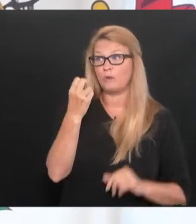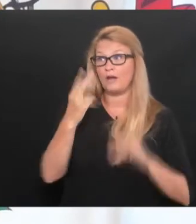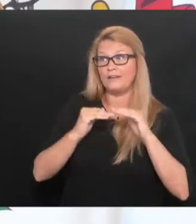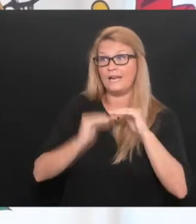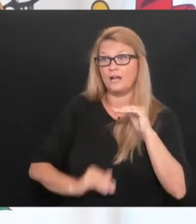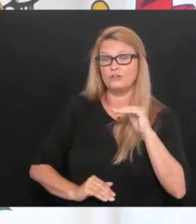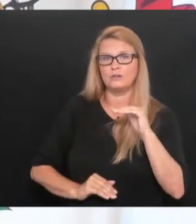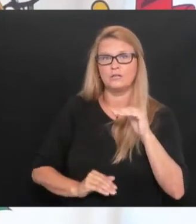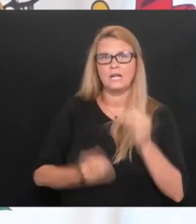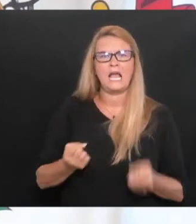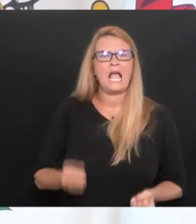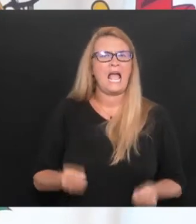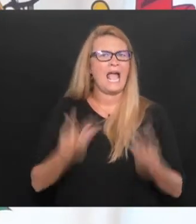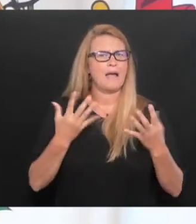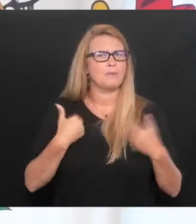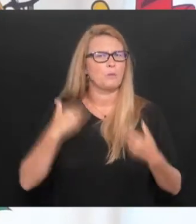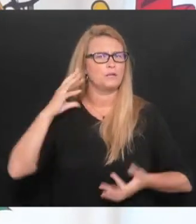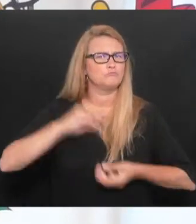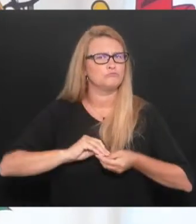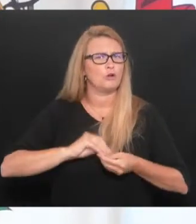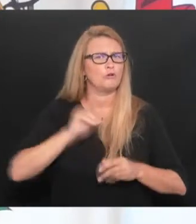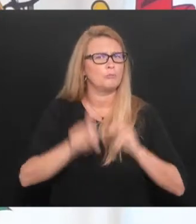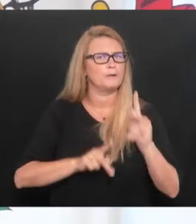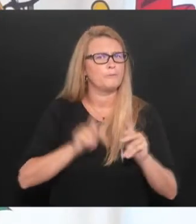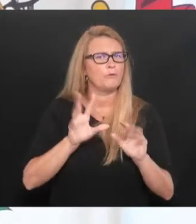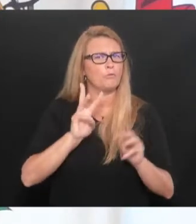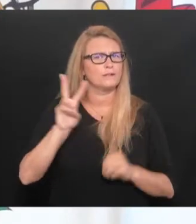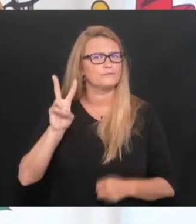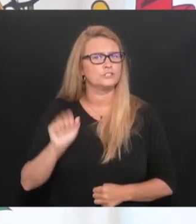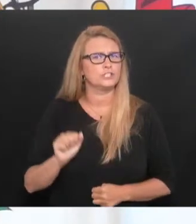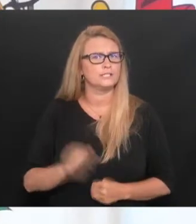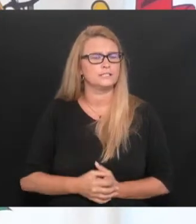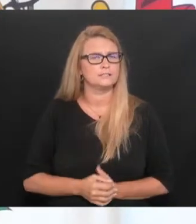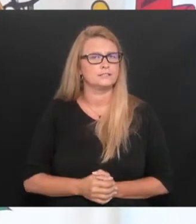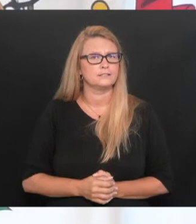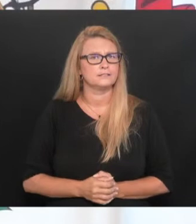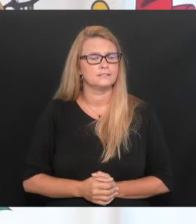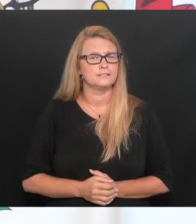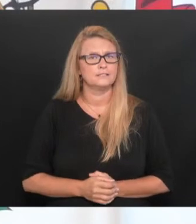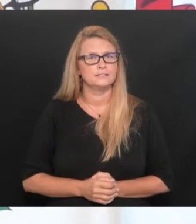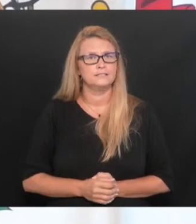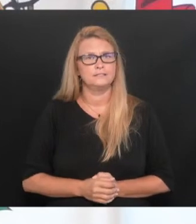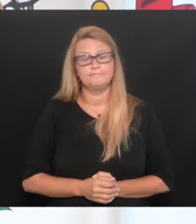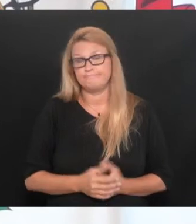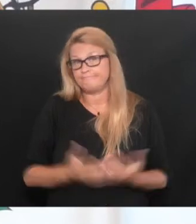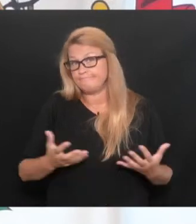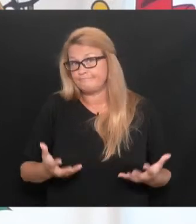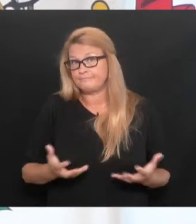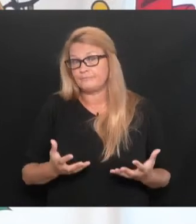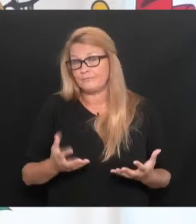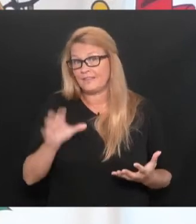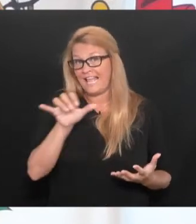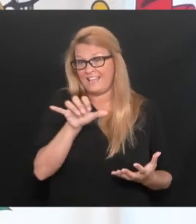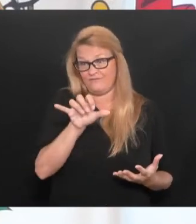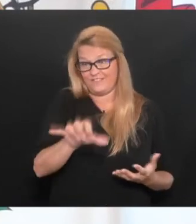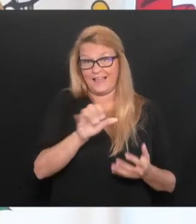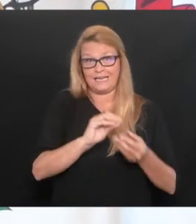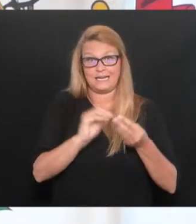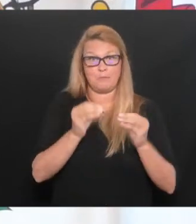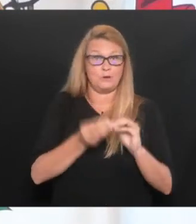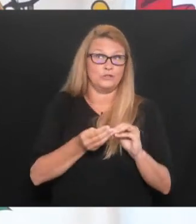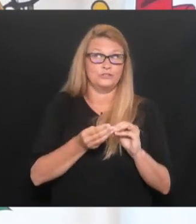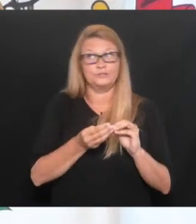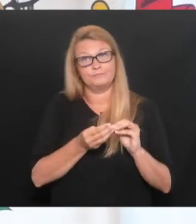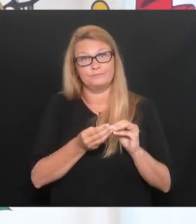many of those are there in West Virginia? How many of those people are there in West Virginia today? You know, if that number is